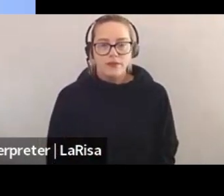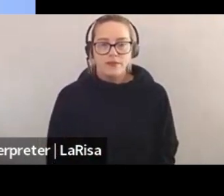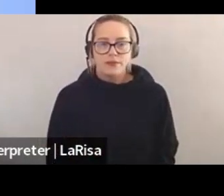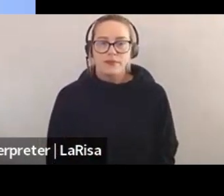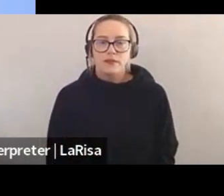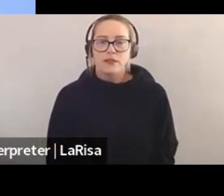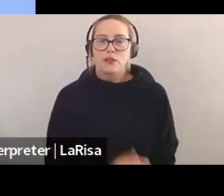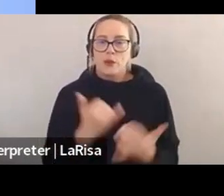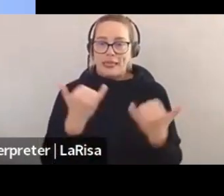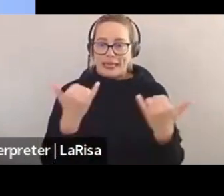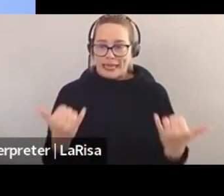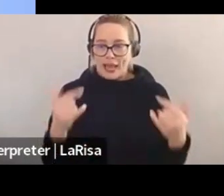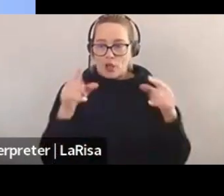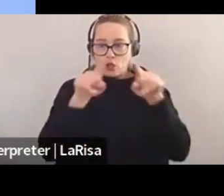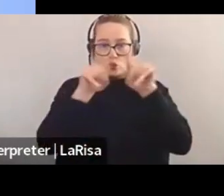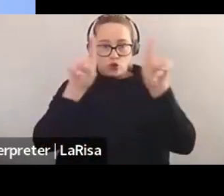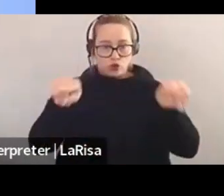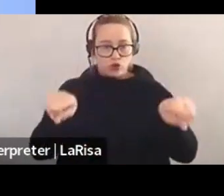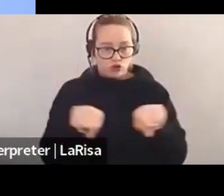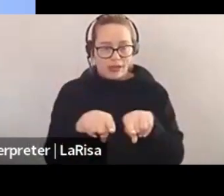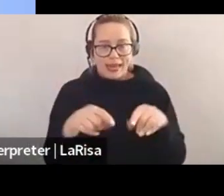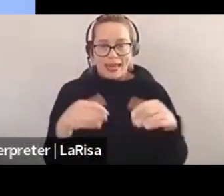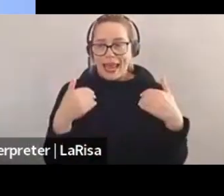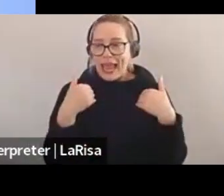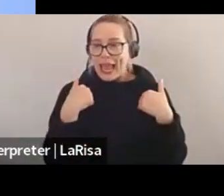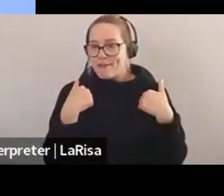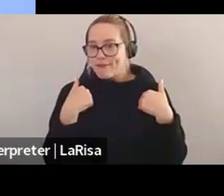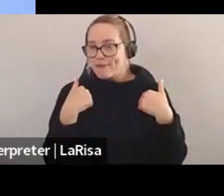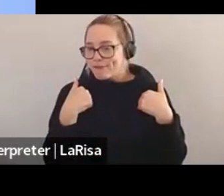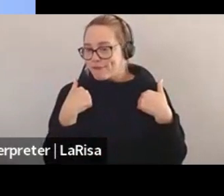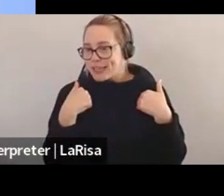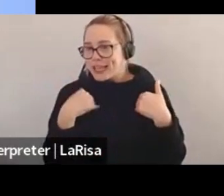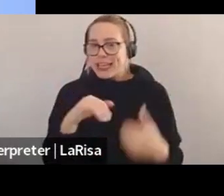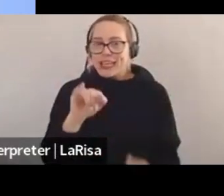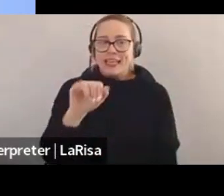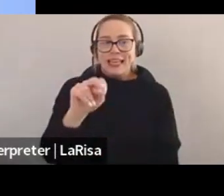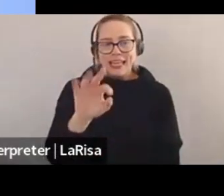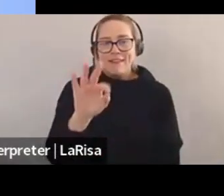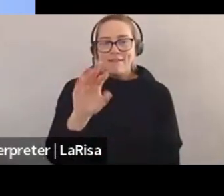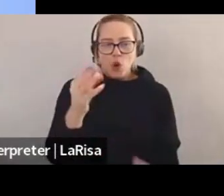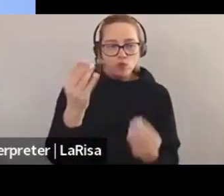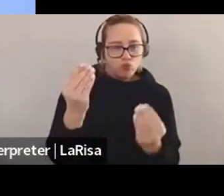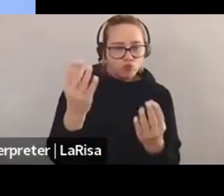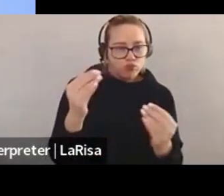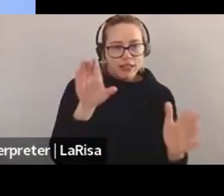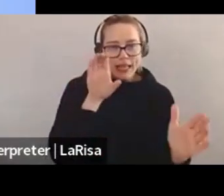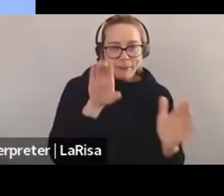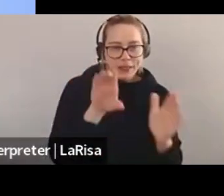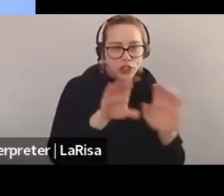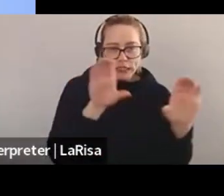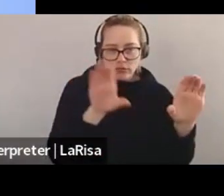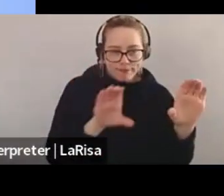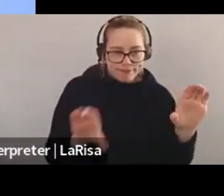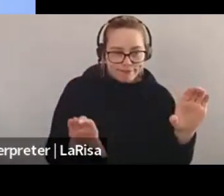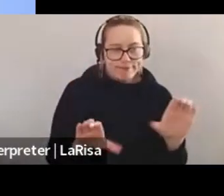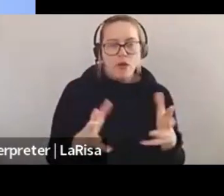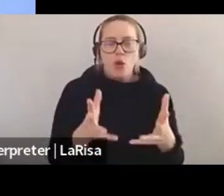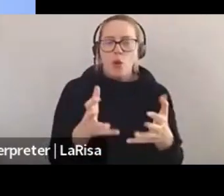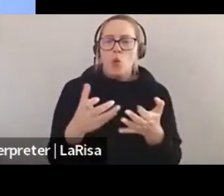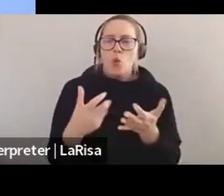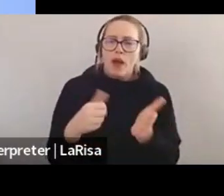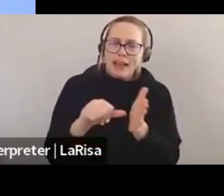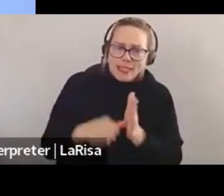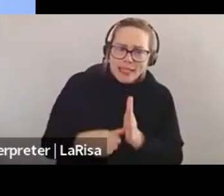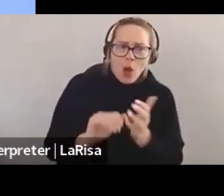So on the screen, there is an infographic. And I think before we get into some of the content, it would be good to have